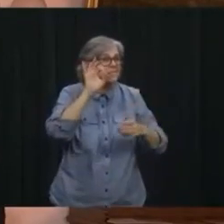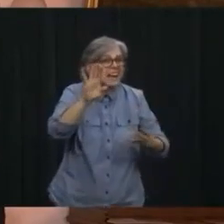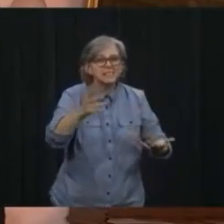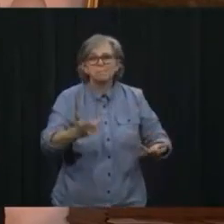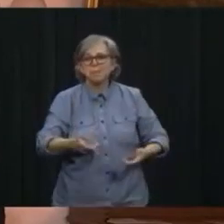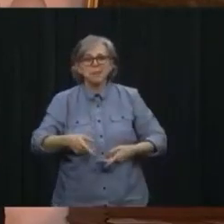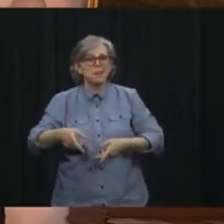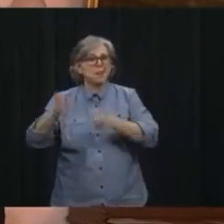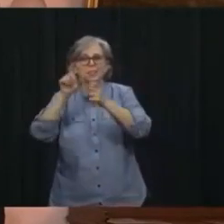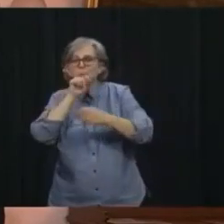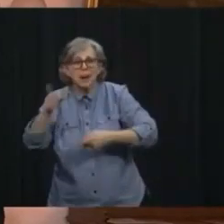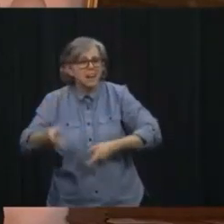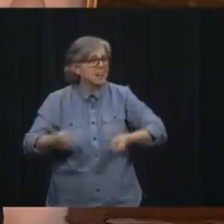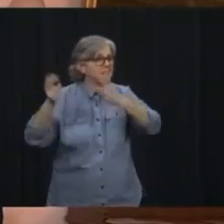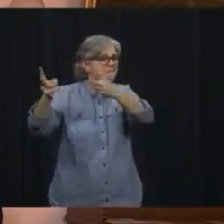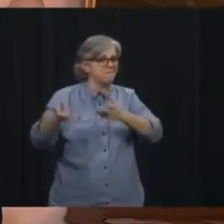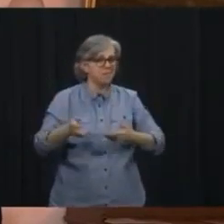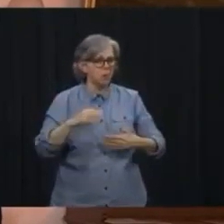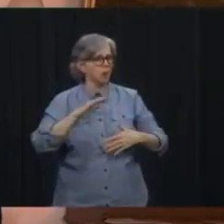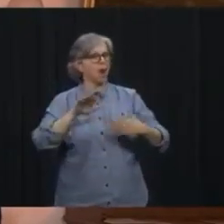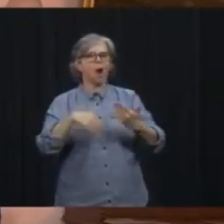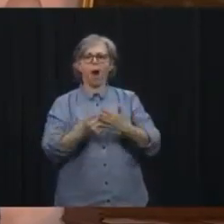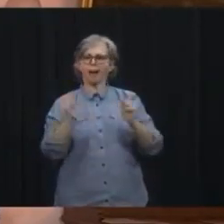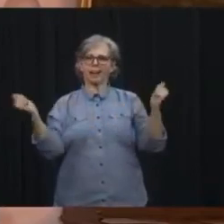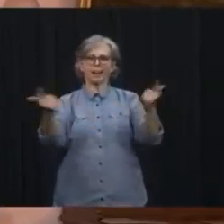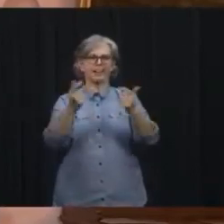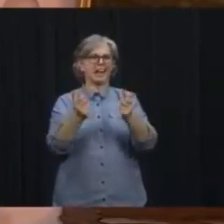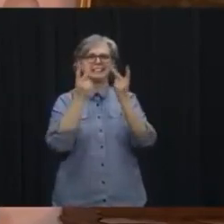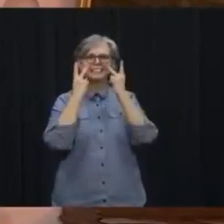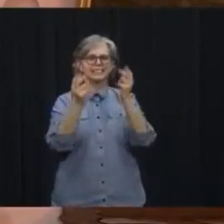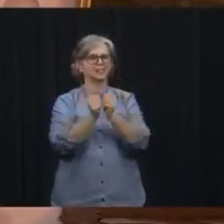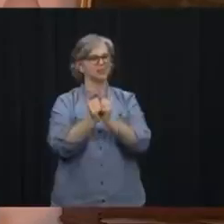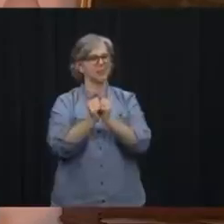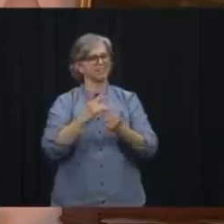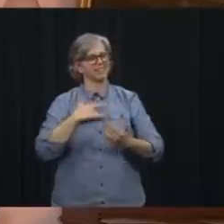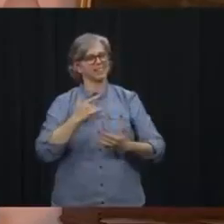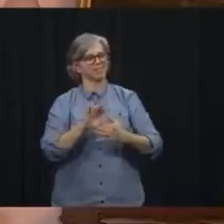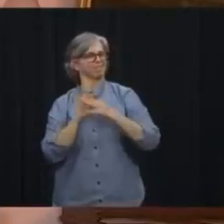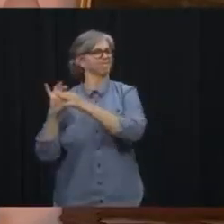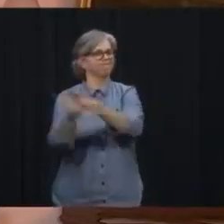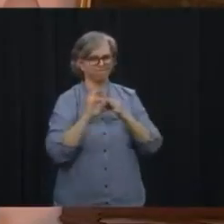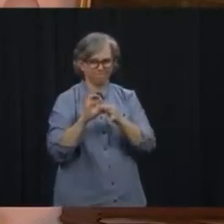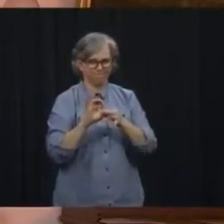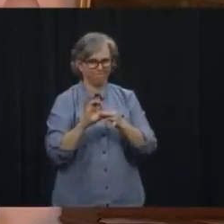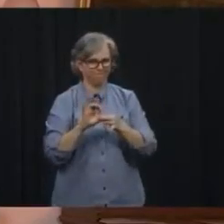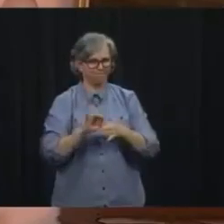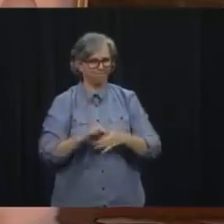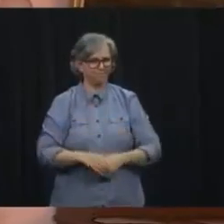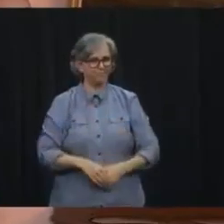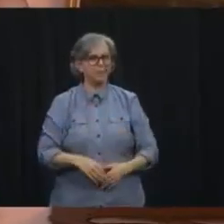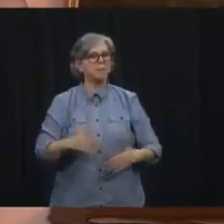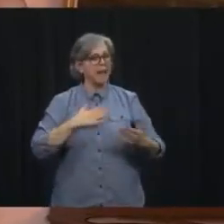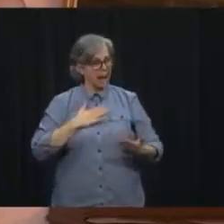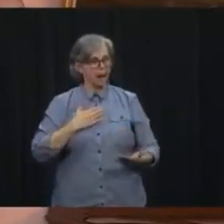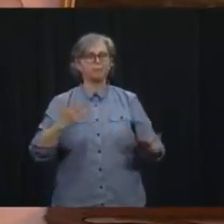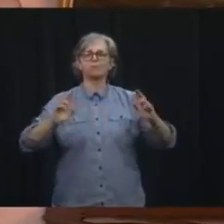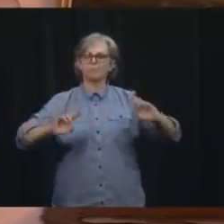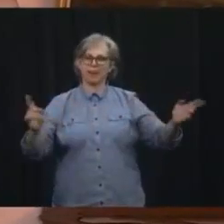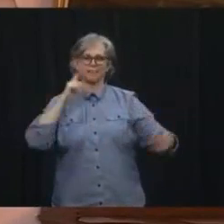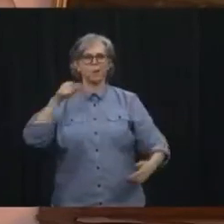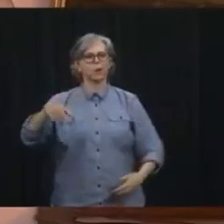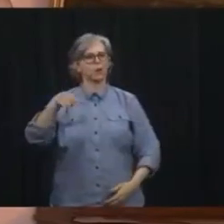doing. Looks like they're making a card. So we would just stay in touch.